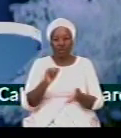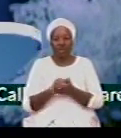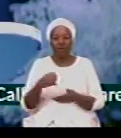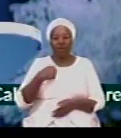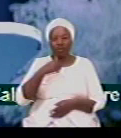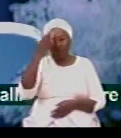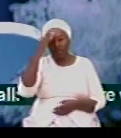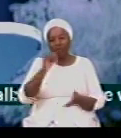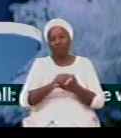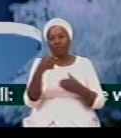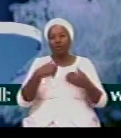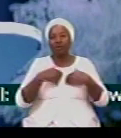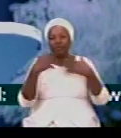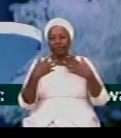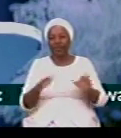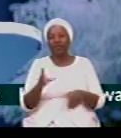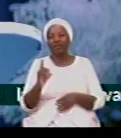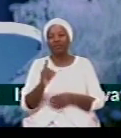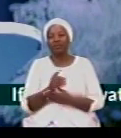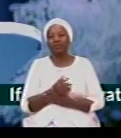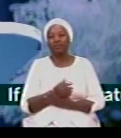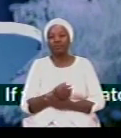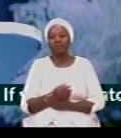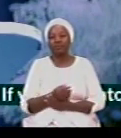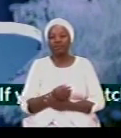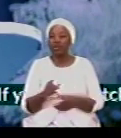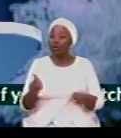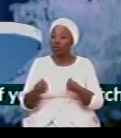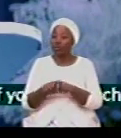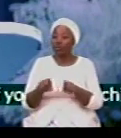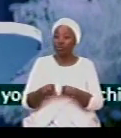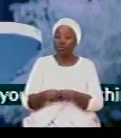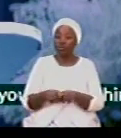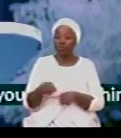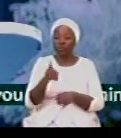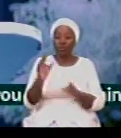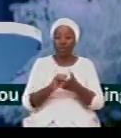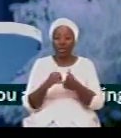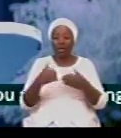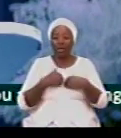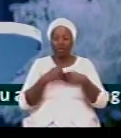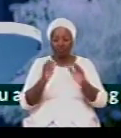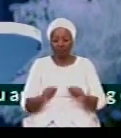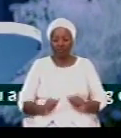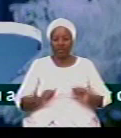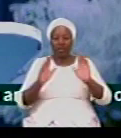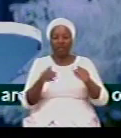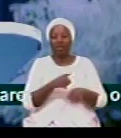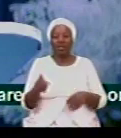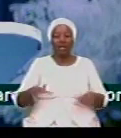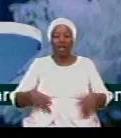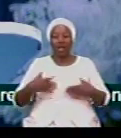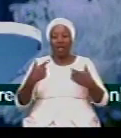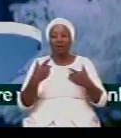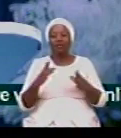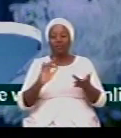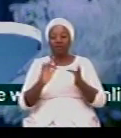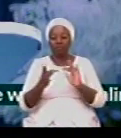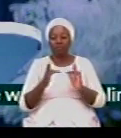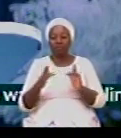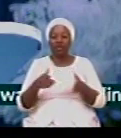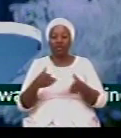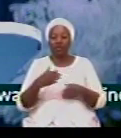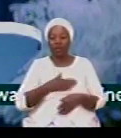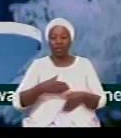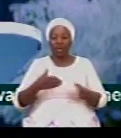Also, those who have given their lives online, please let me repeat this. You will see a link below your player.